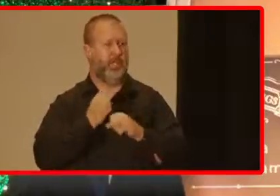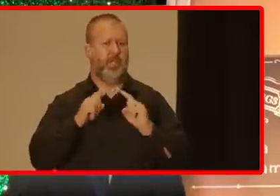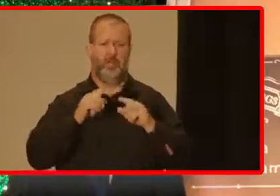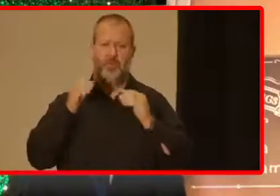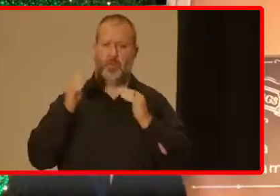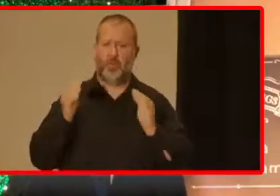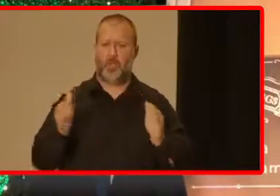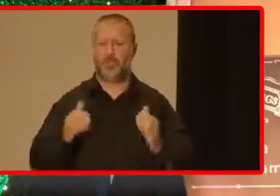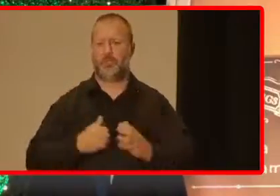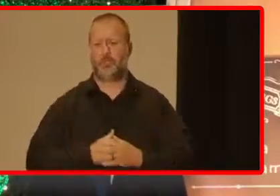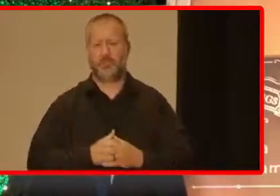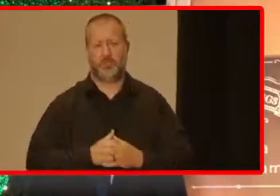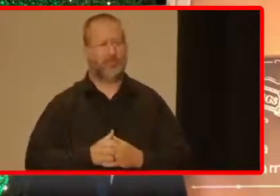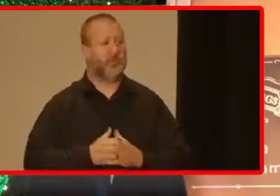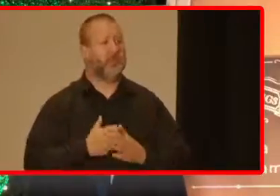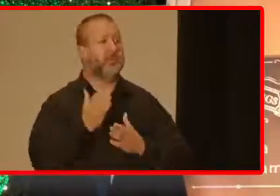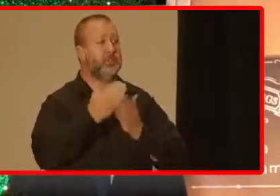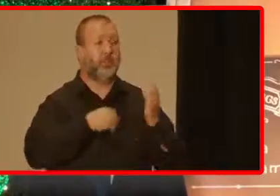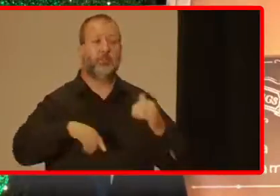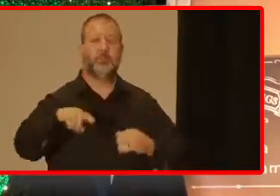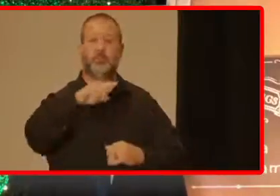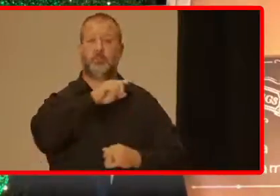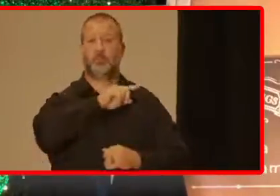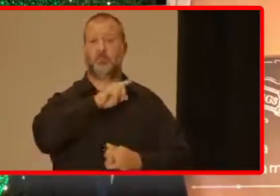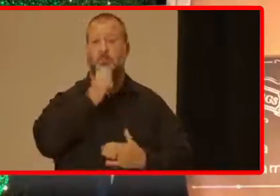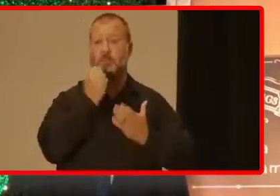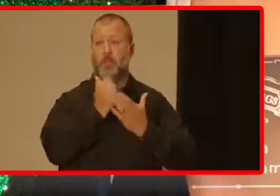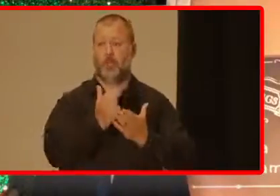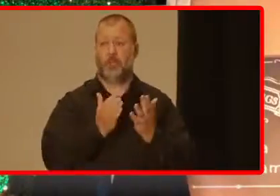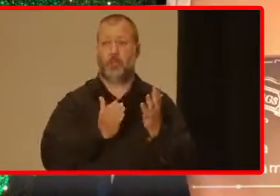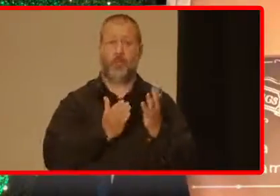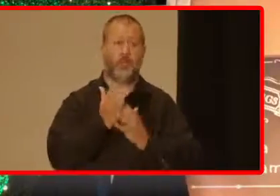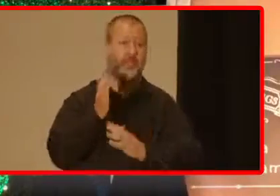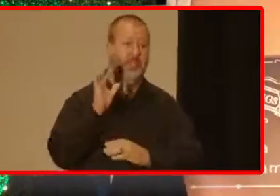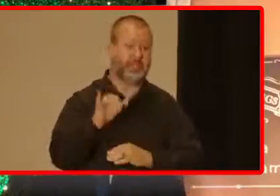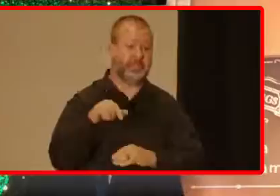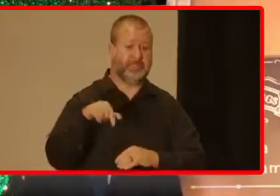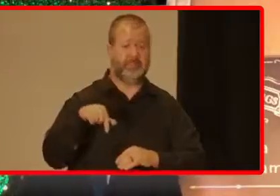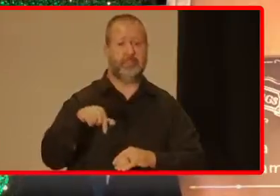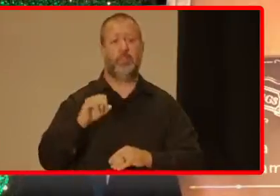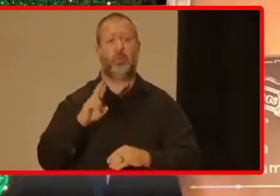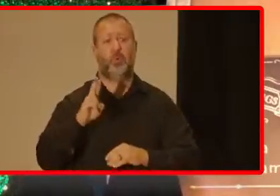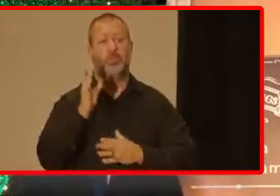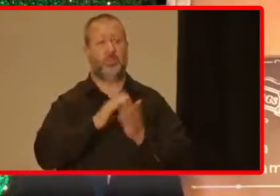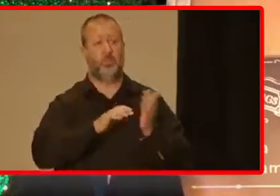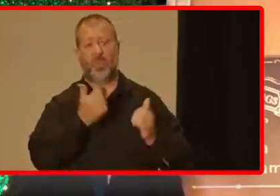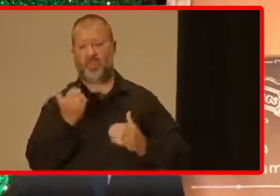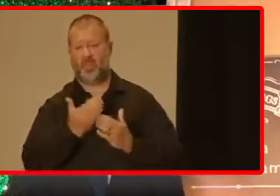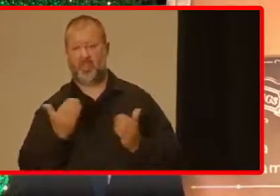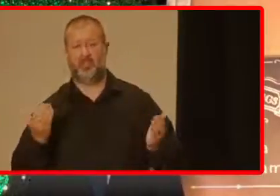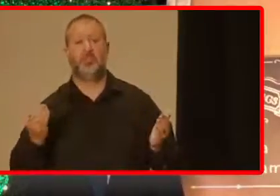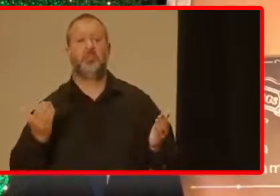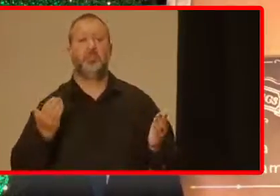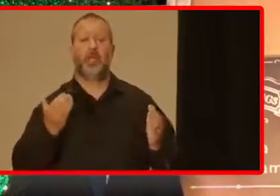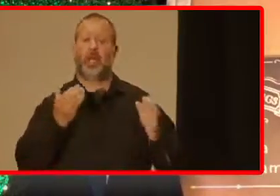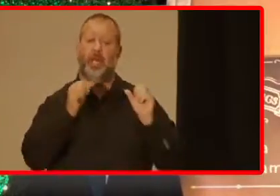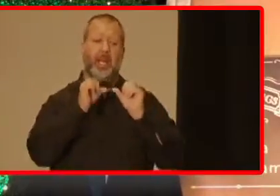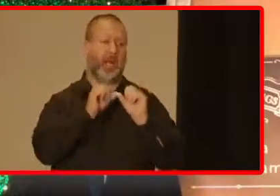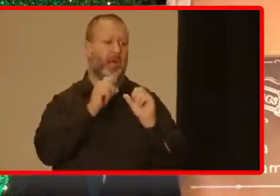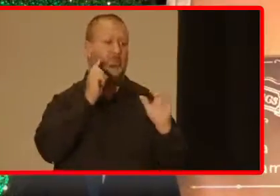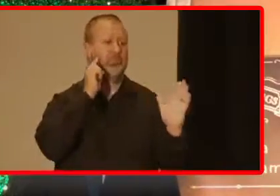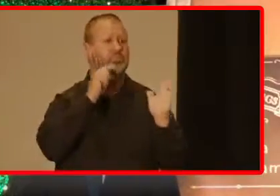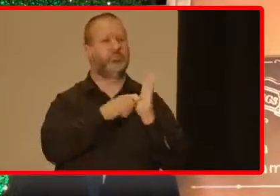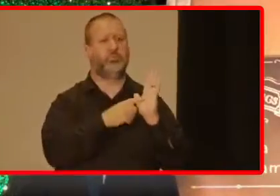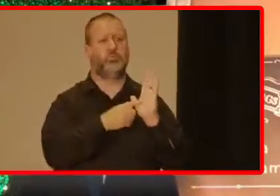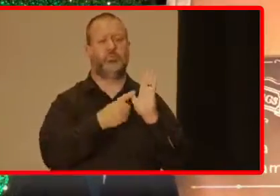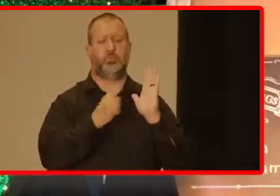ways. Some of us help us with this, and some of us help us with that. But they stand out, and it's our